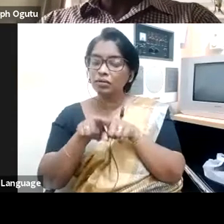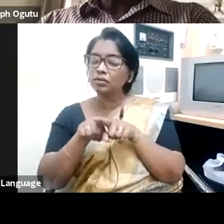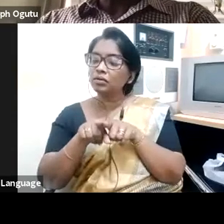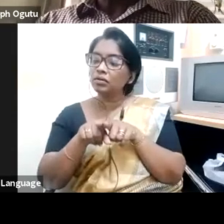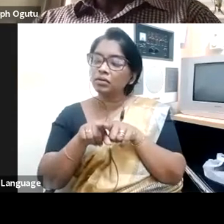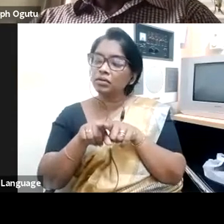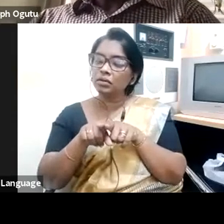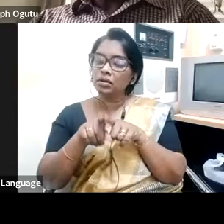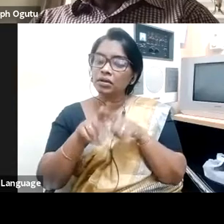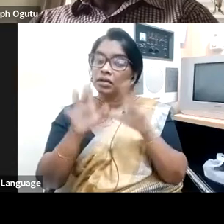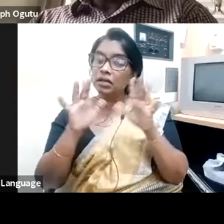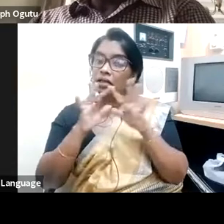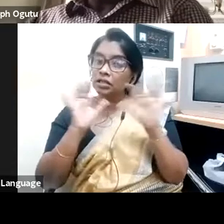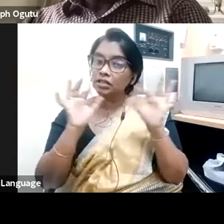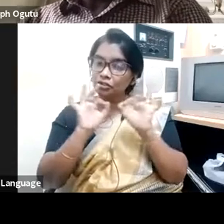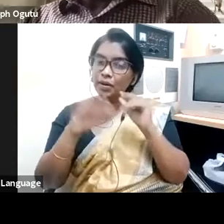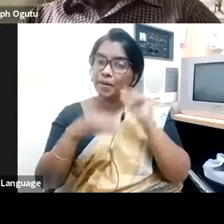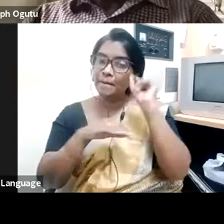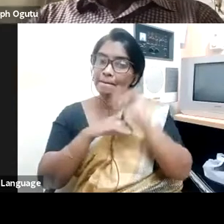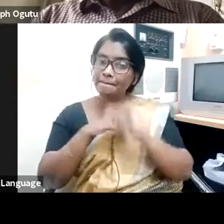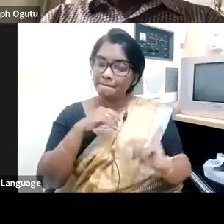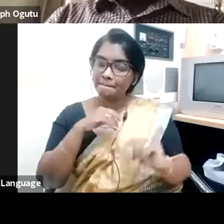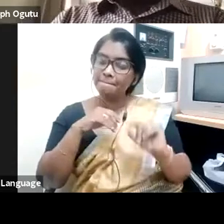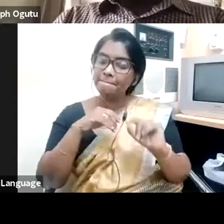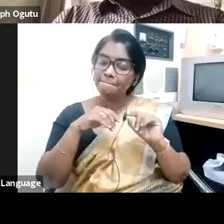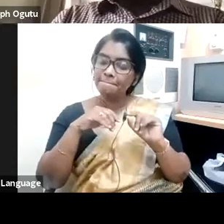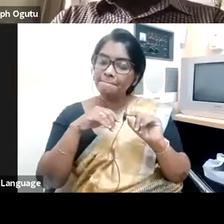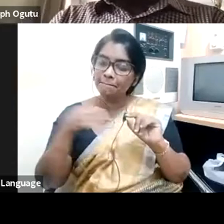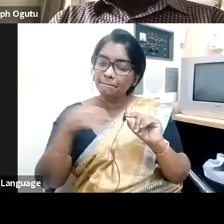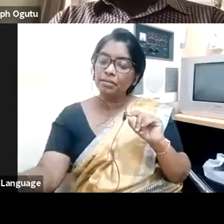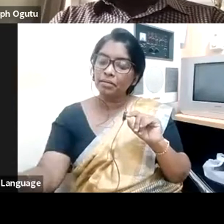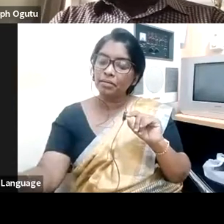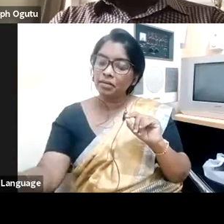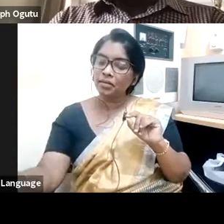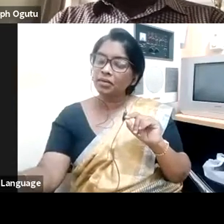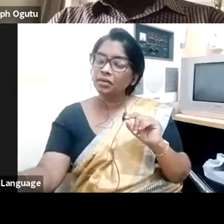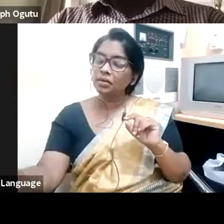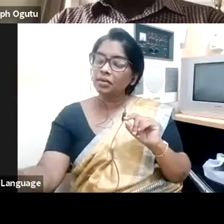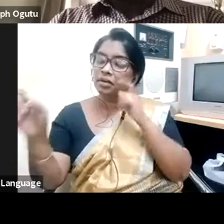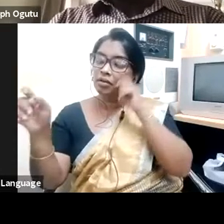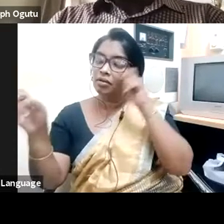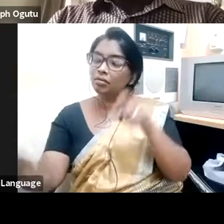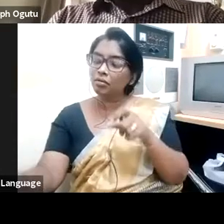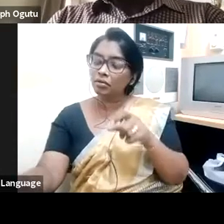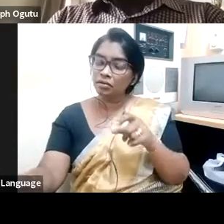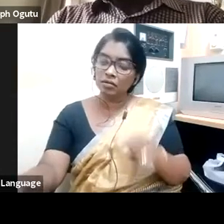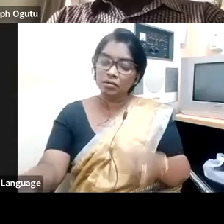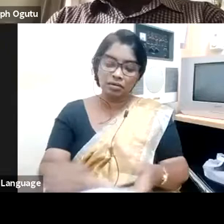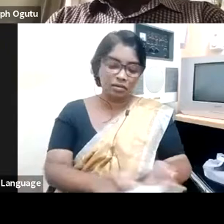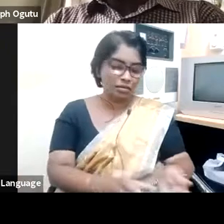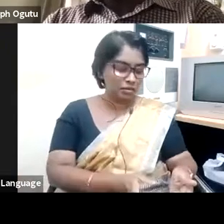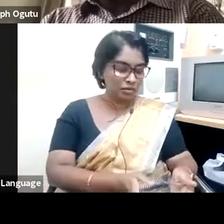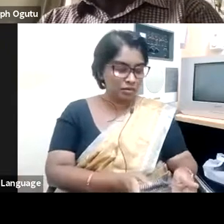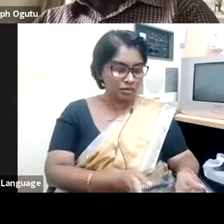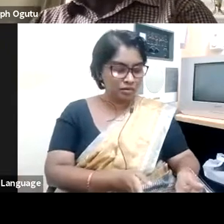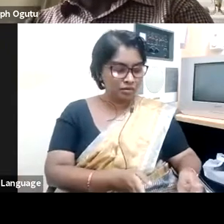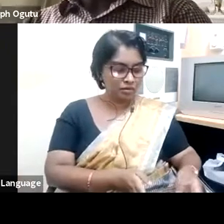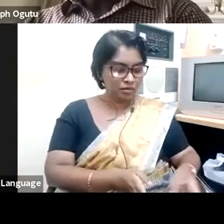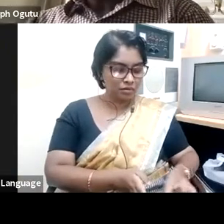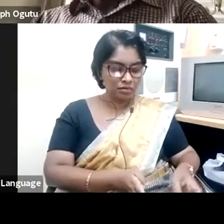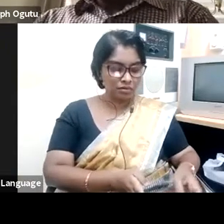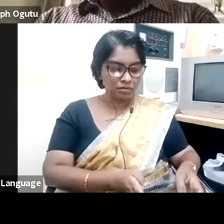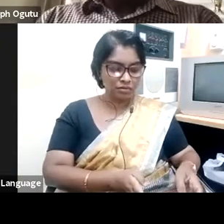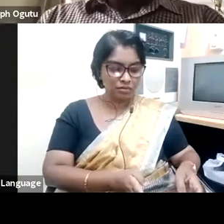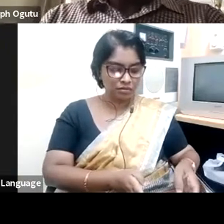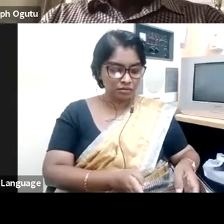accessible to the poorest in the society, to enable them to make small